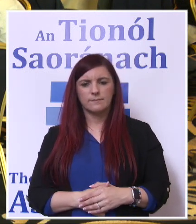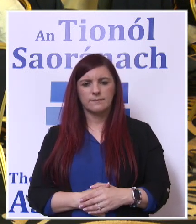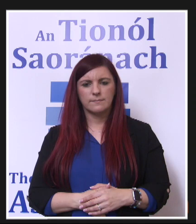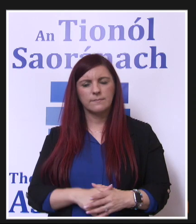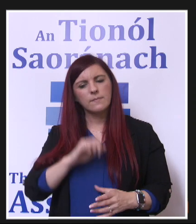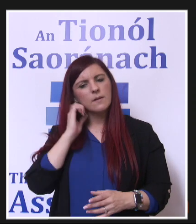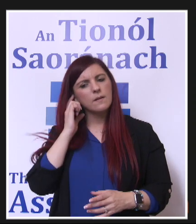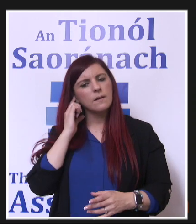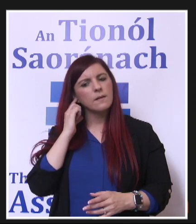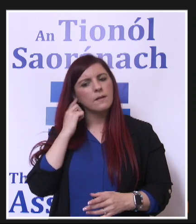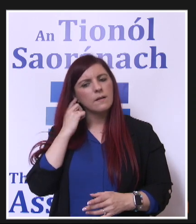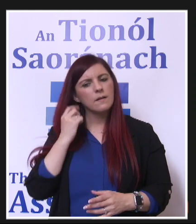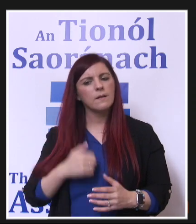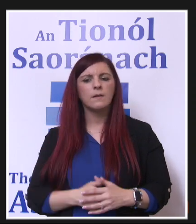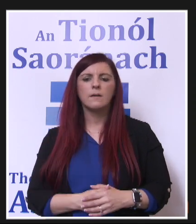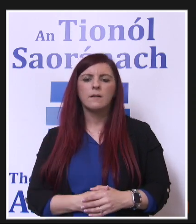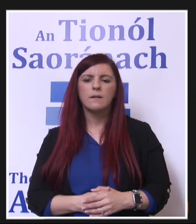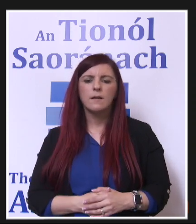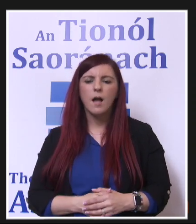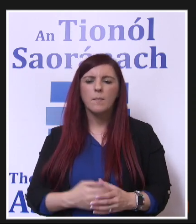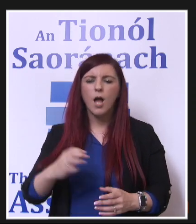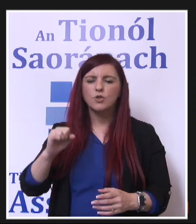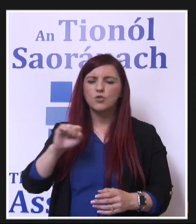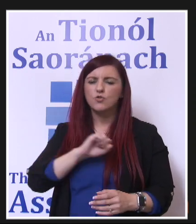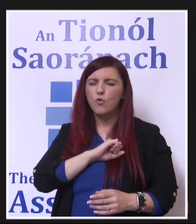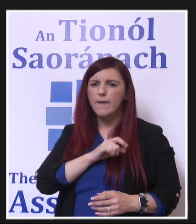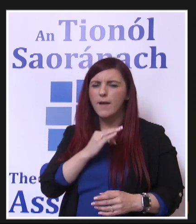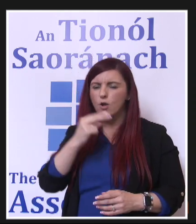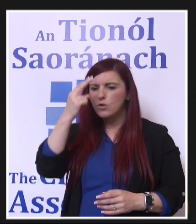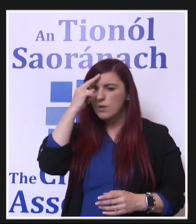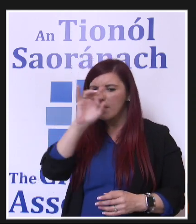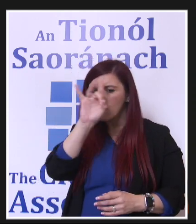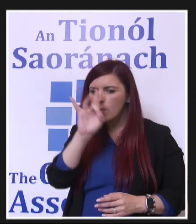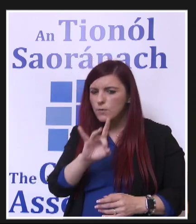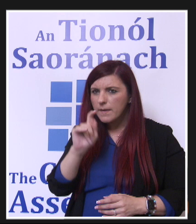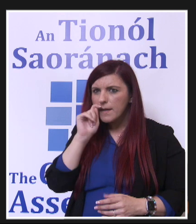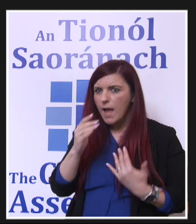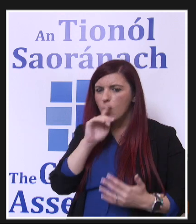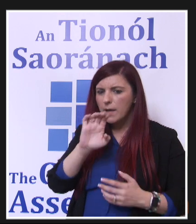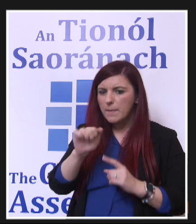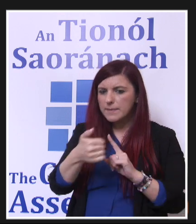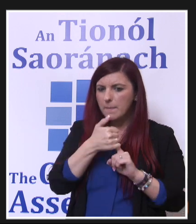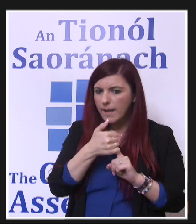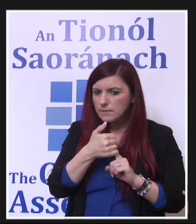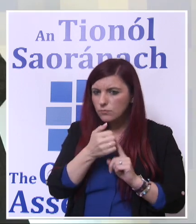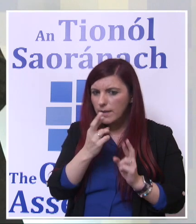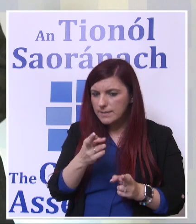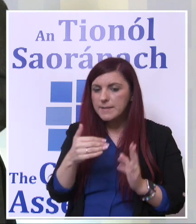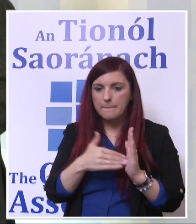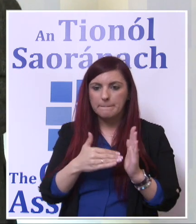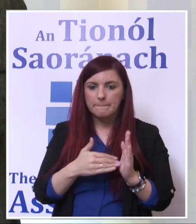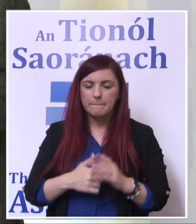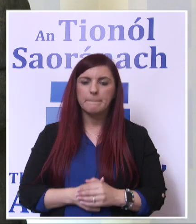I'm not sure to have understood well the question. How do we made an impact on the municipal level, right?